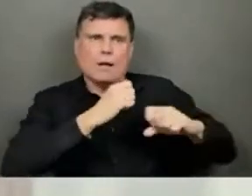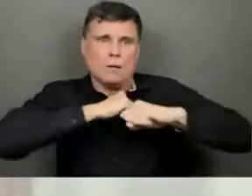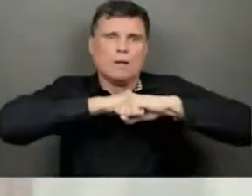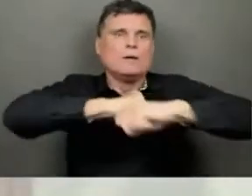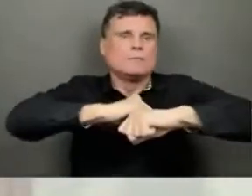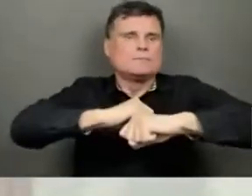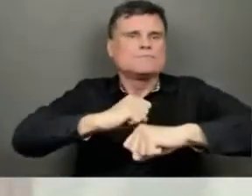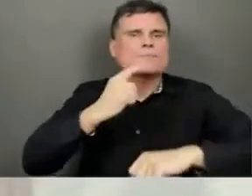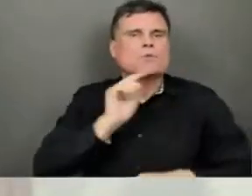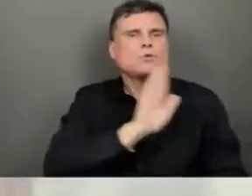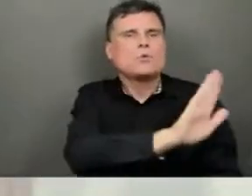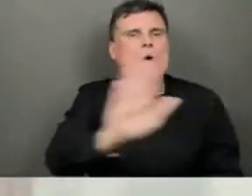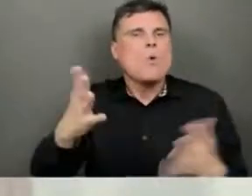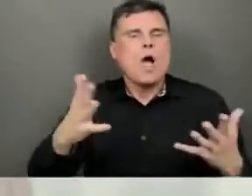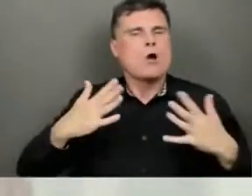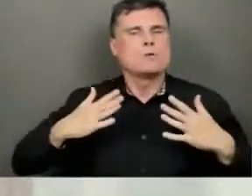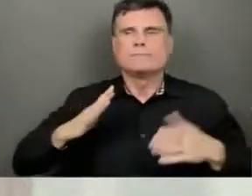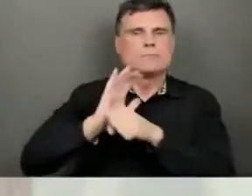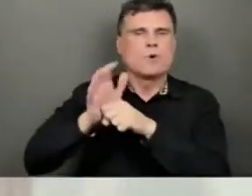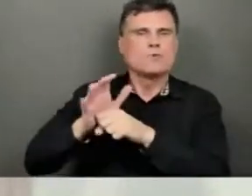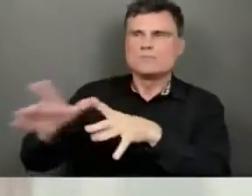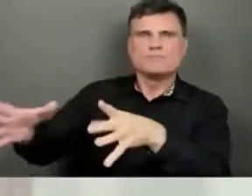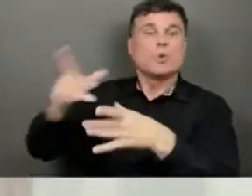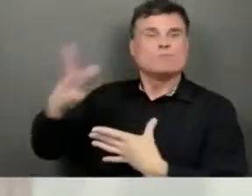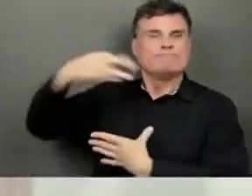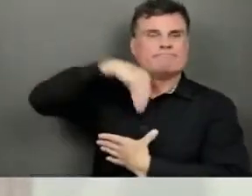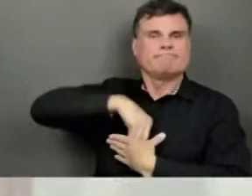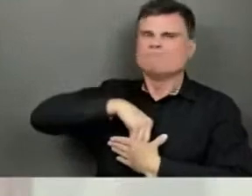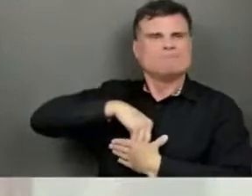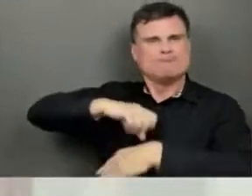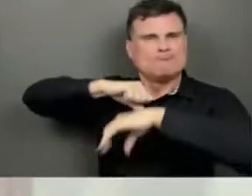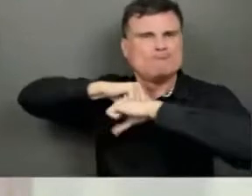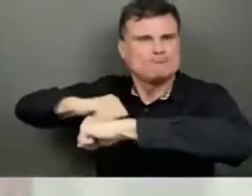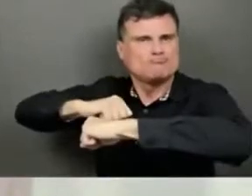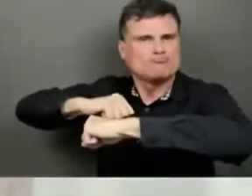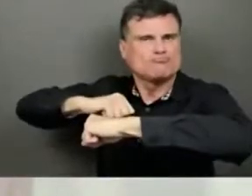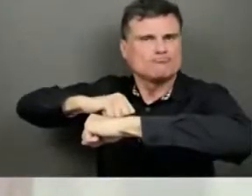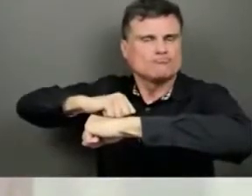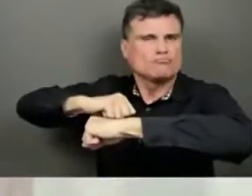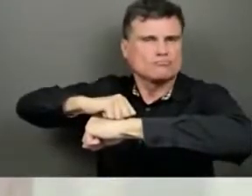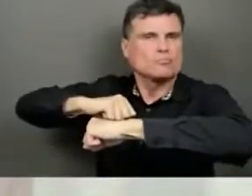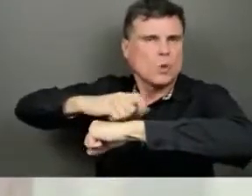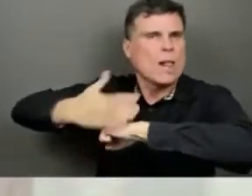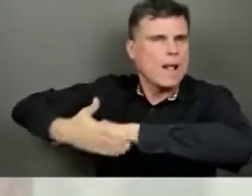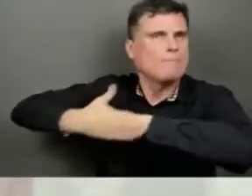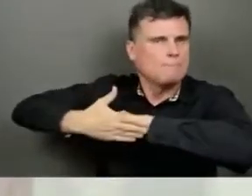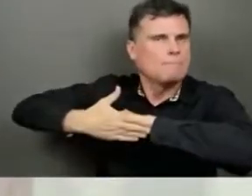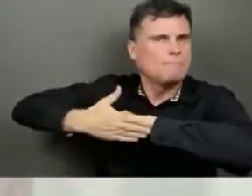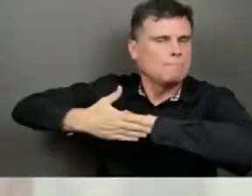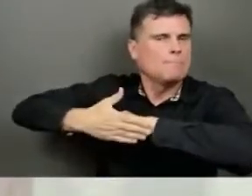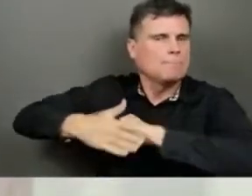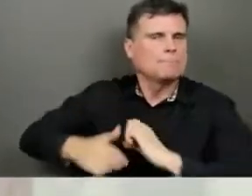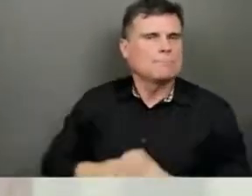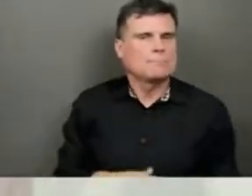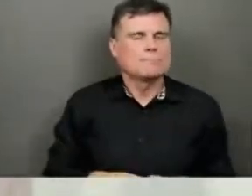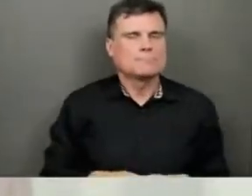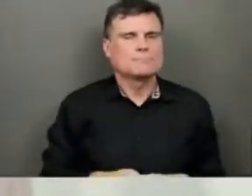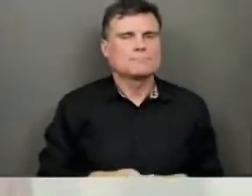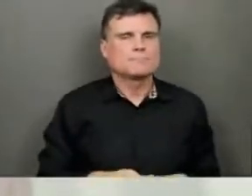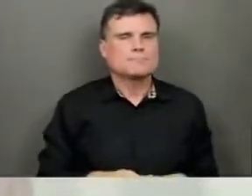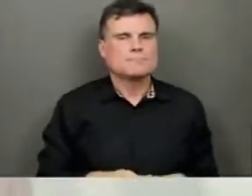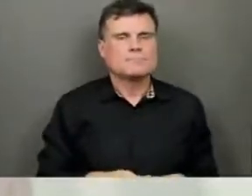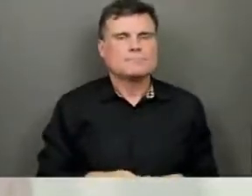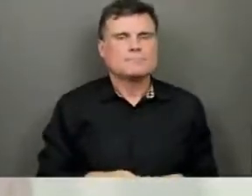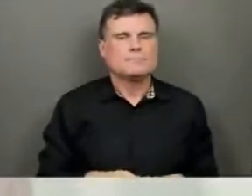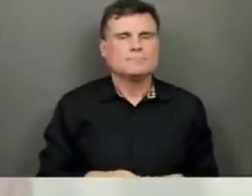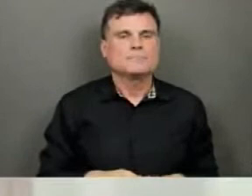long COVID symptoms. And that's really important too. So this goes to a couple of other things, which will be no surprise to hear me say,